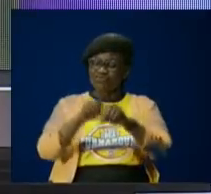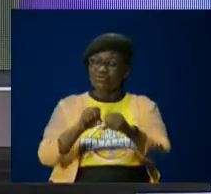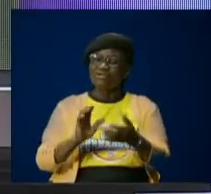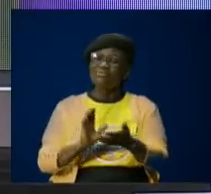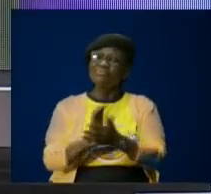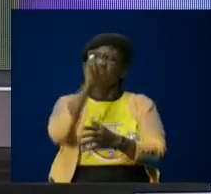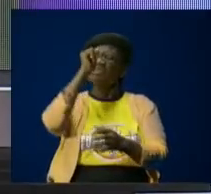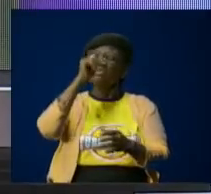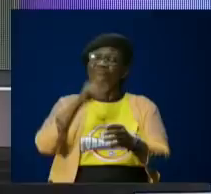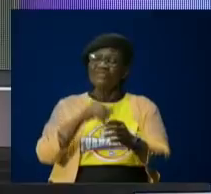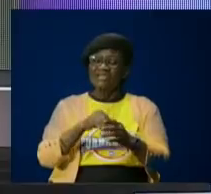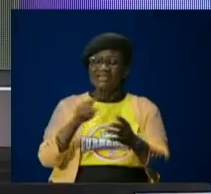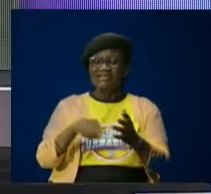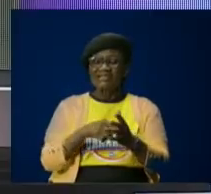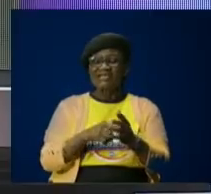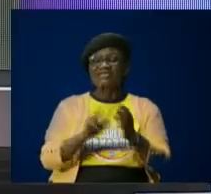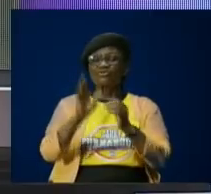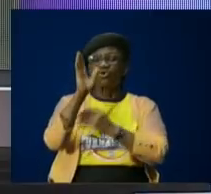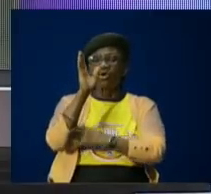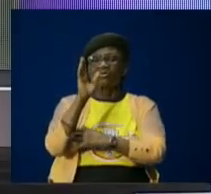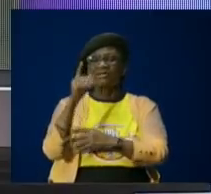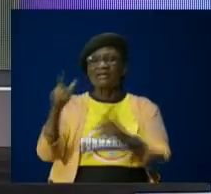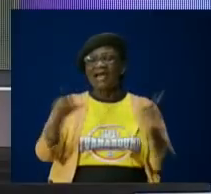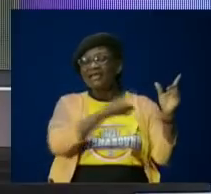the Lord Jesus Christ?